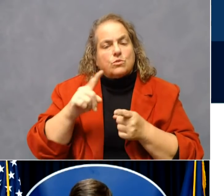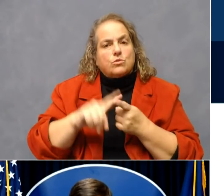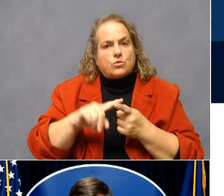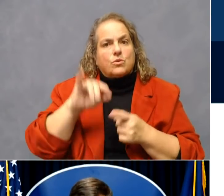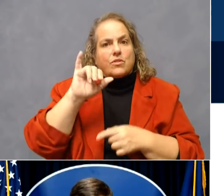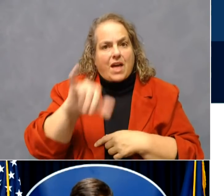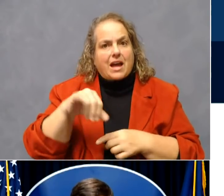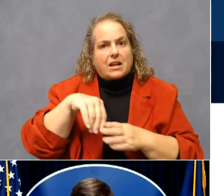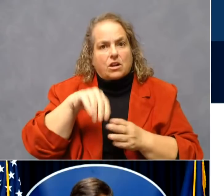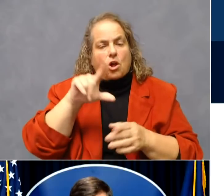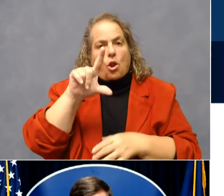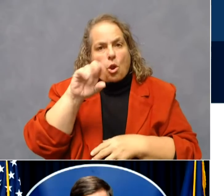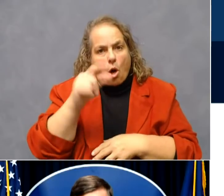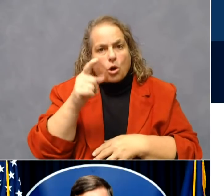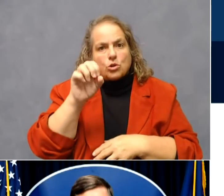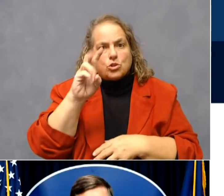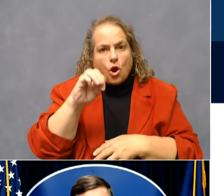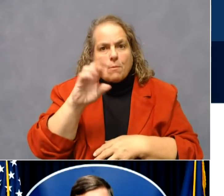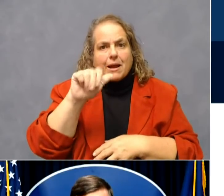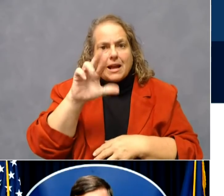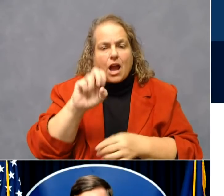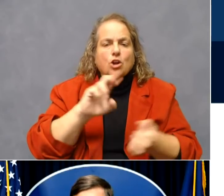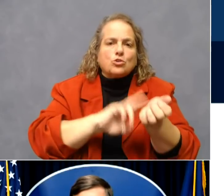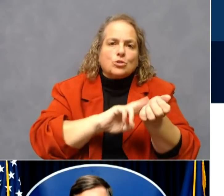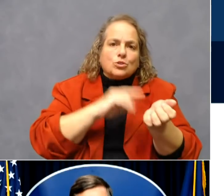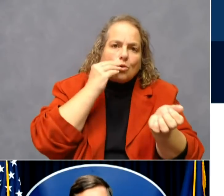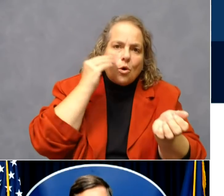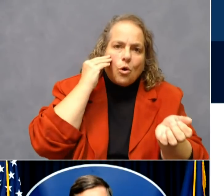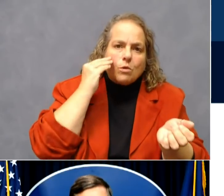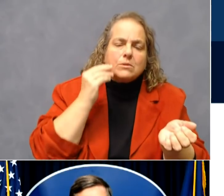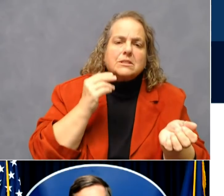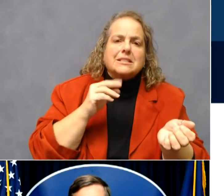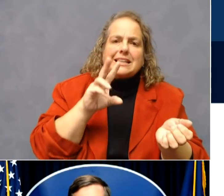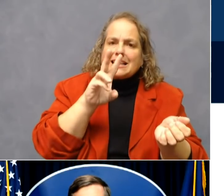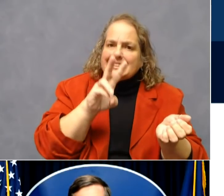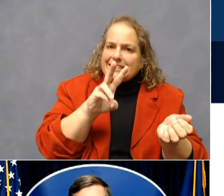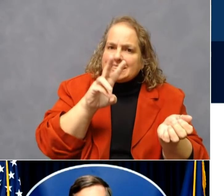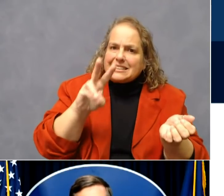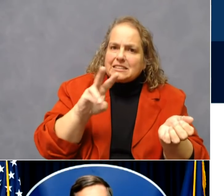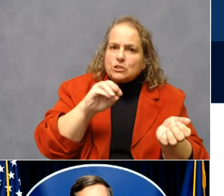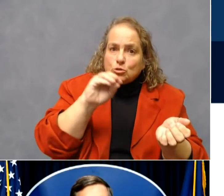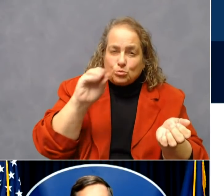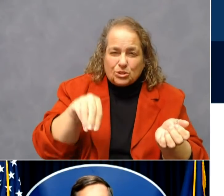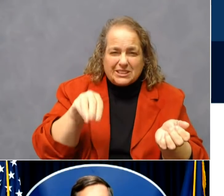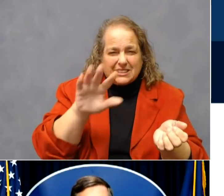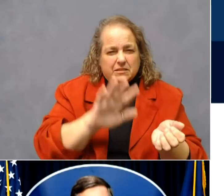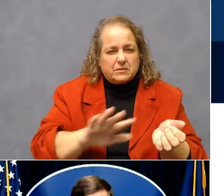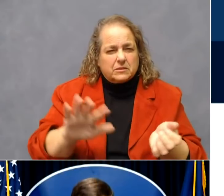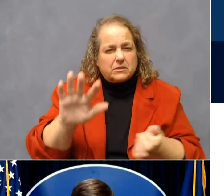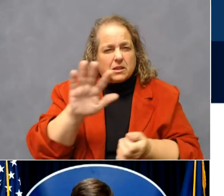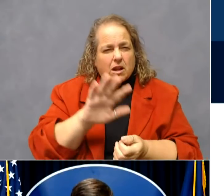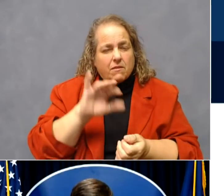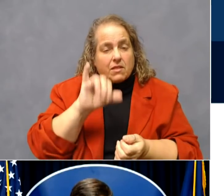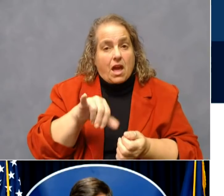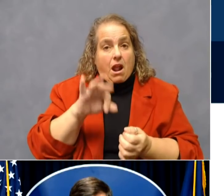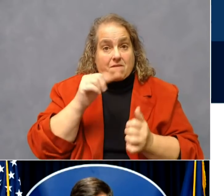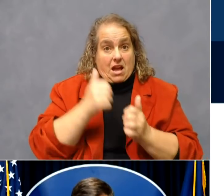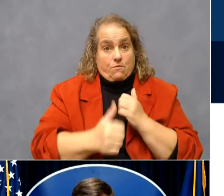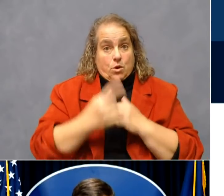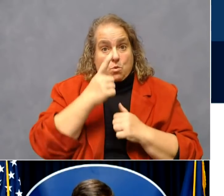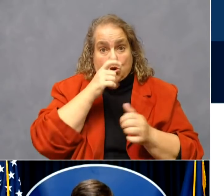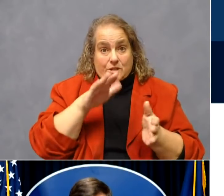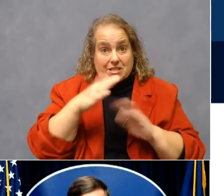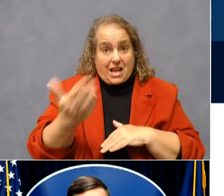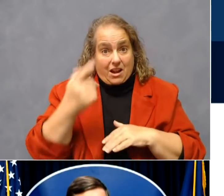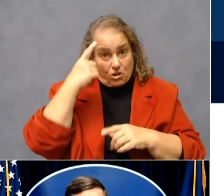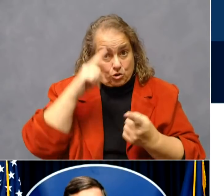care facilities. I think 66%, or right around there, of everybody we've lost to COVID has been